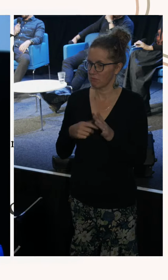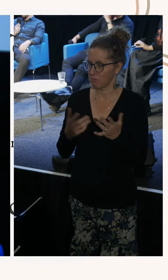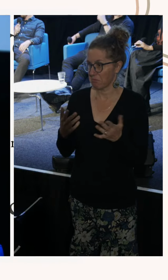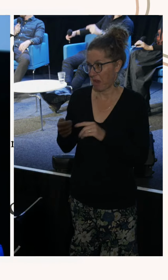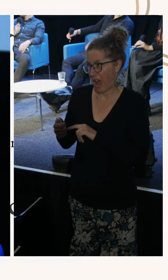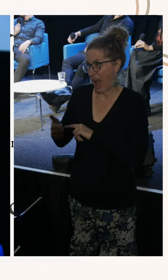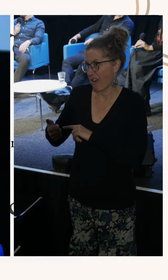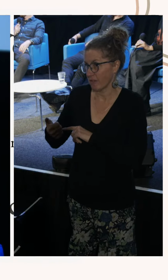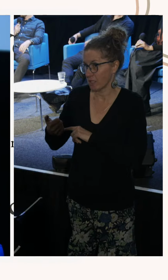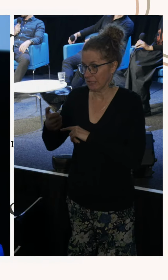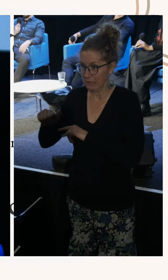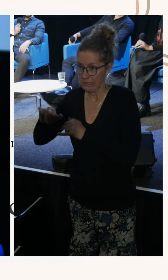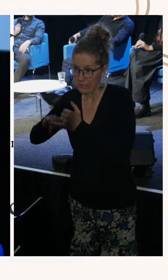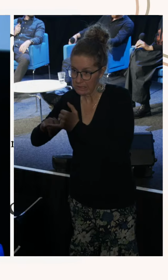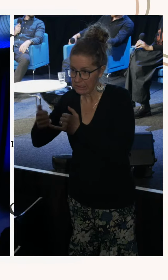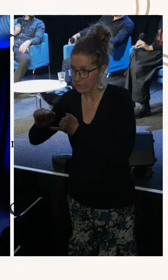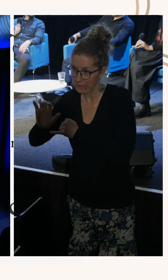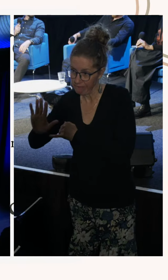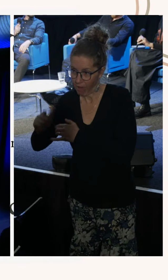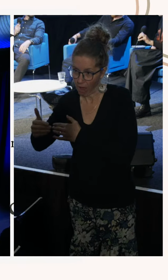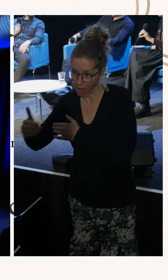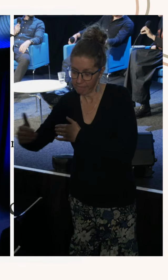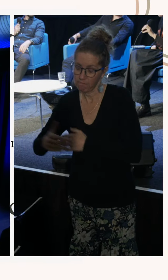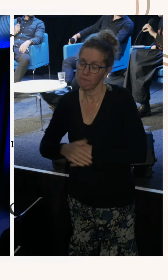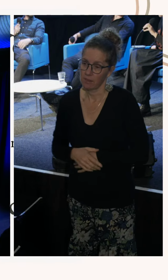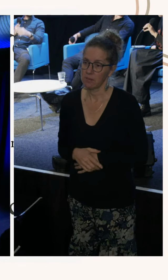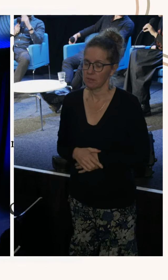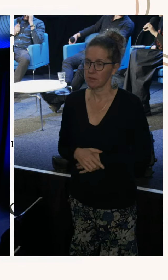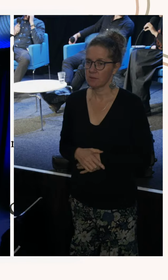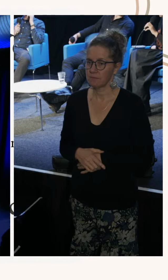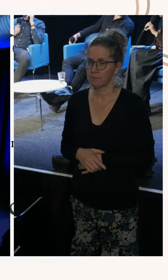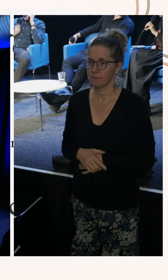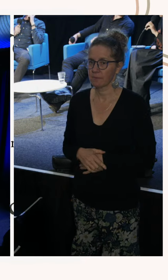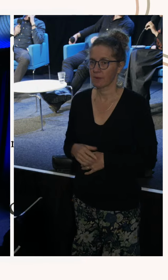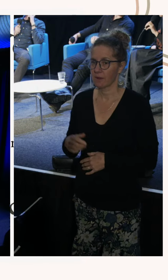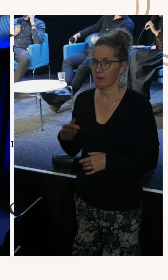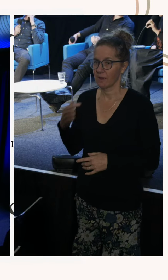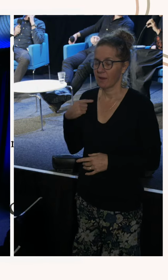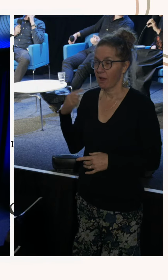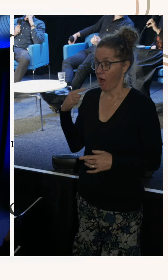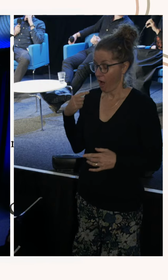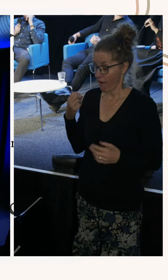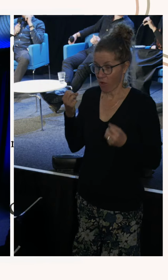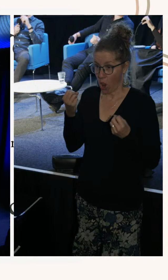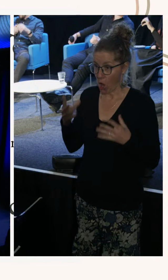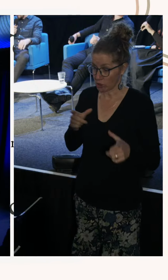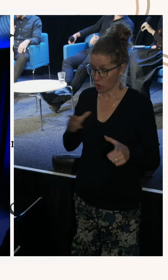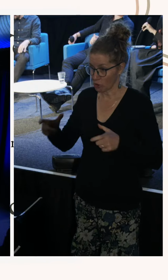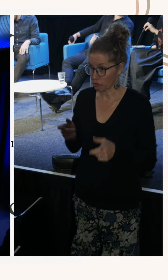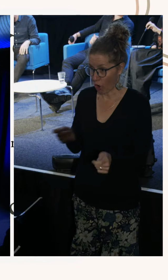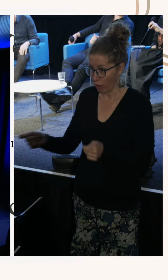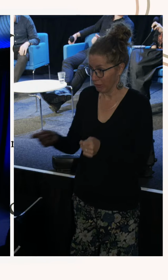60s, 65 kind of thing. I've completely lost control of this. I